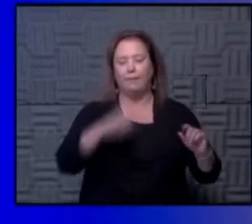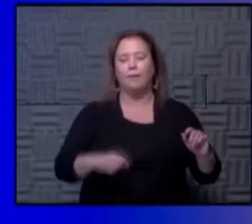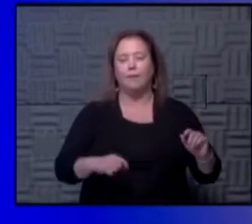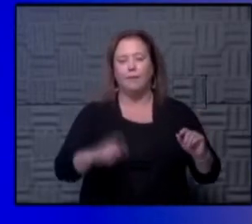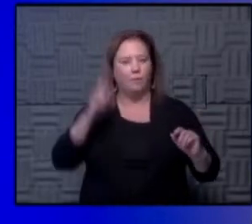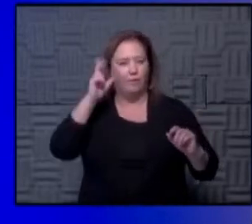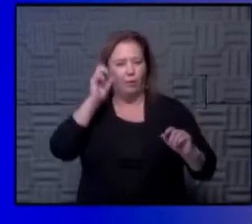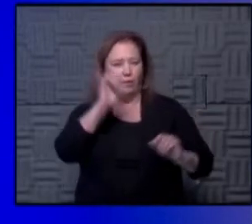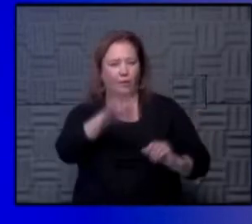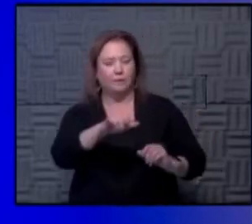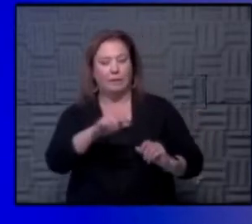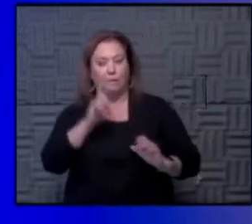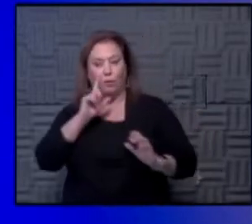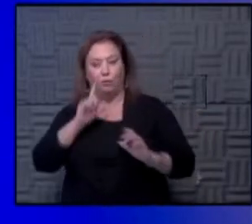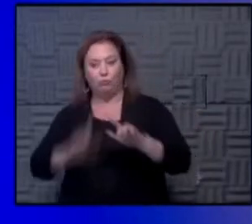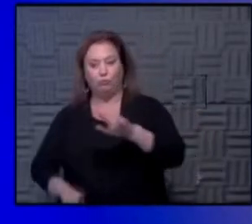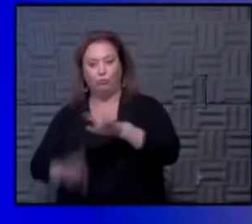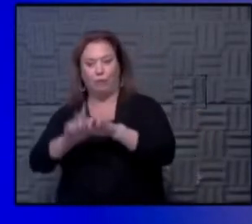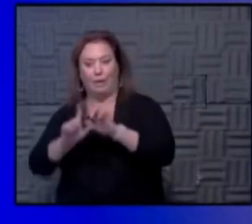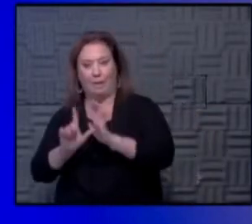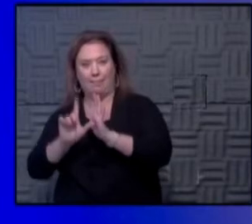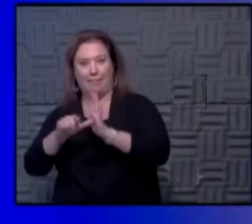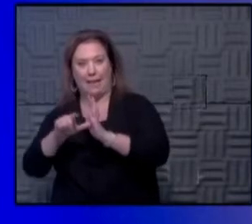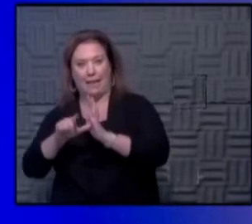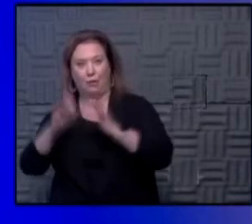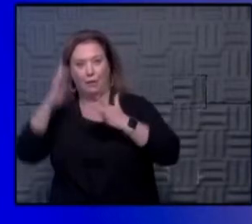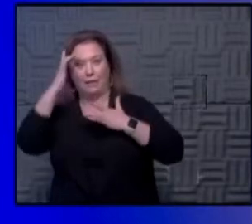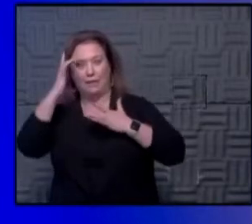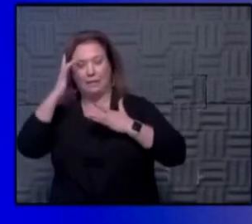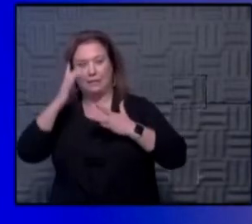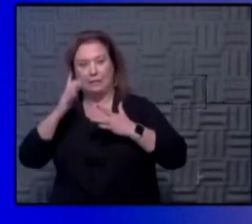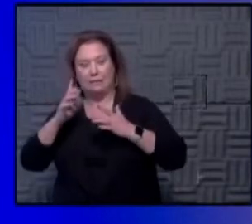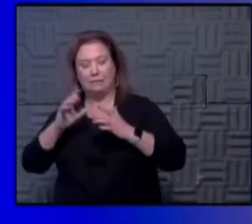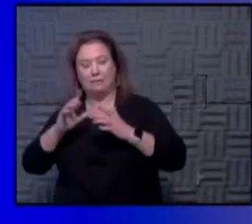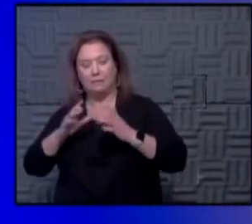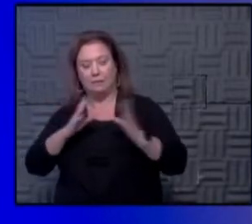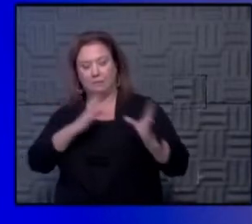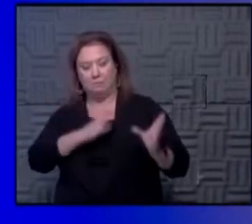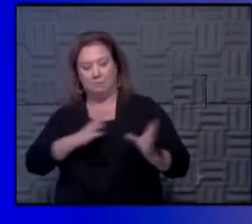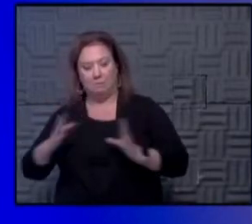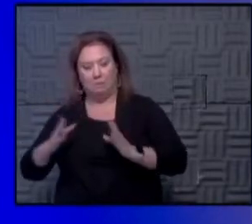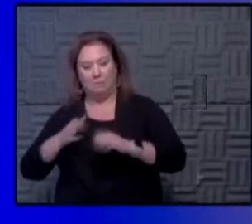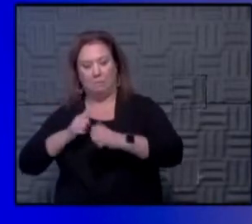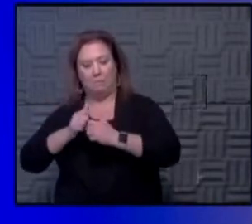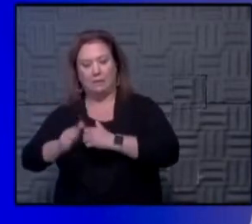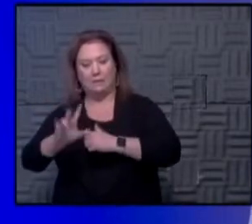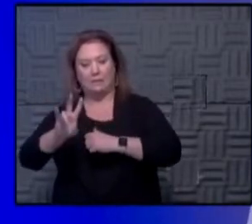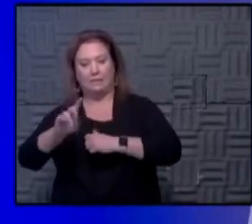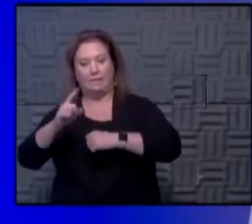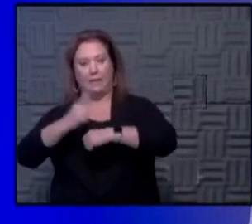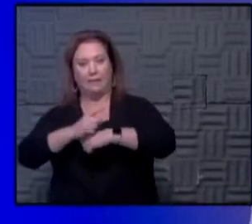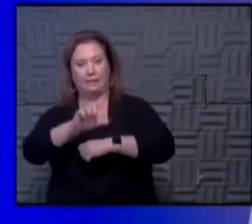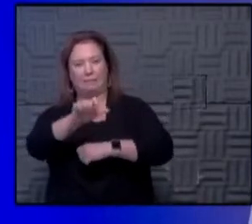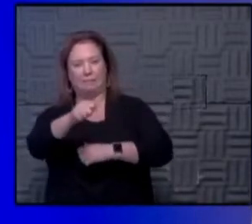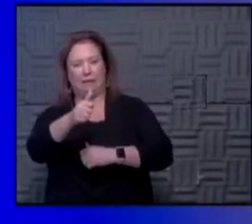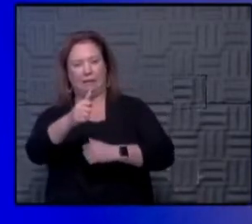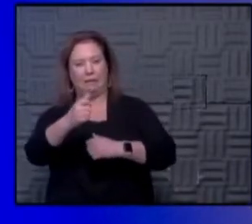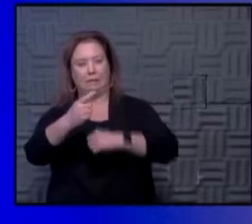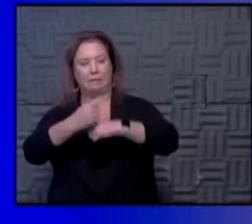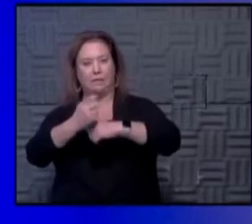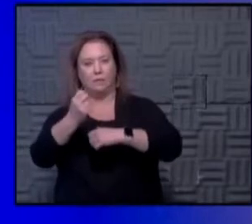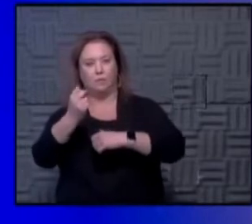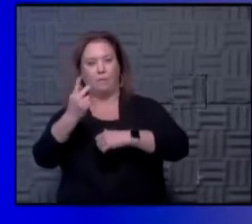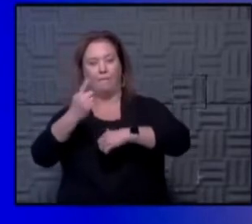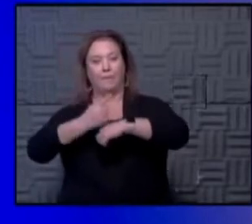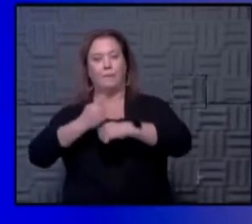all heard about. If you're coming in later in your disease process, after that 7 days or so, that 10 to 12, 14 days,